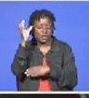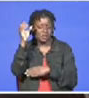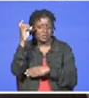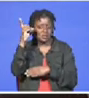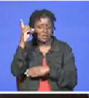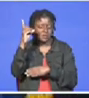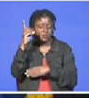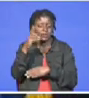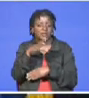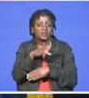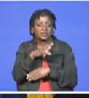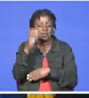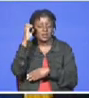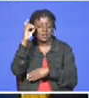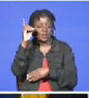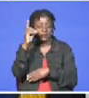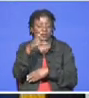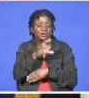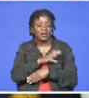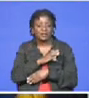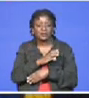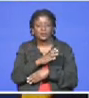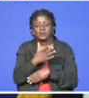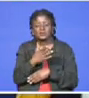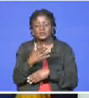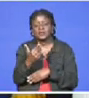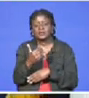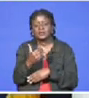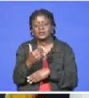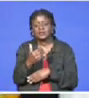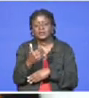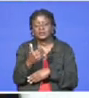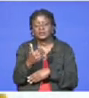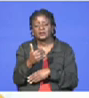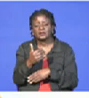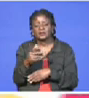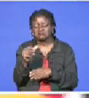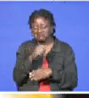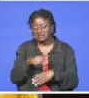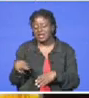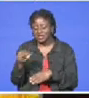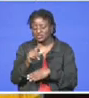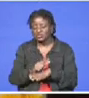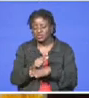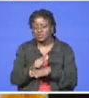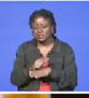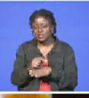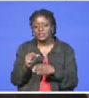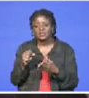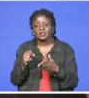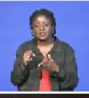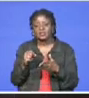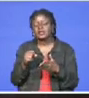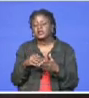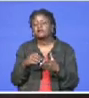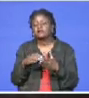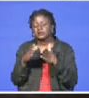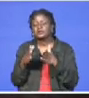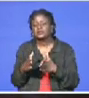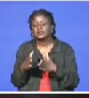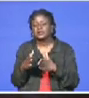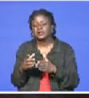Bahamian, and what I would call a national influencer, particularly in